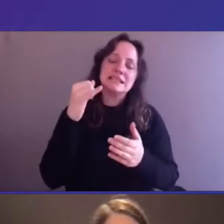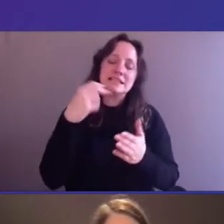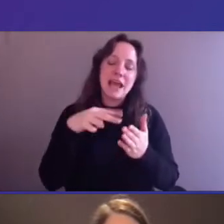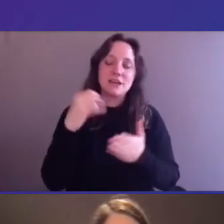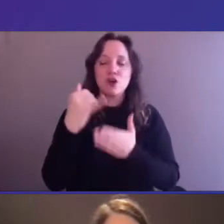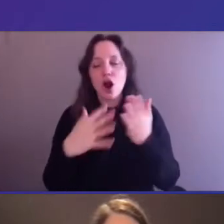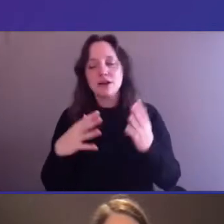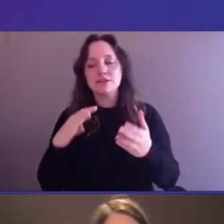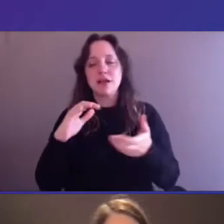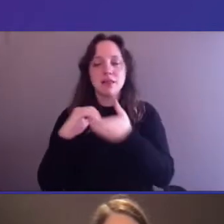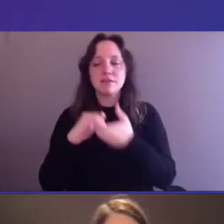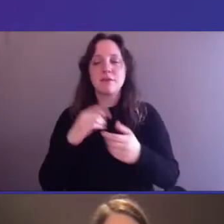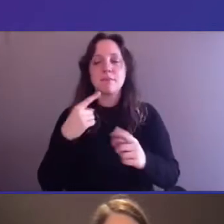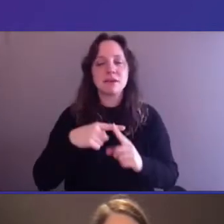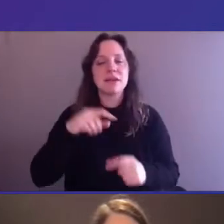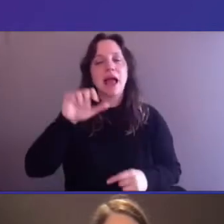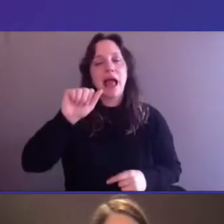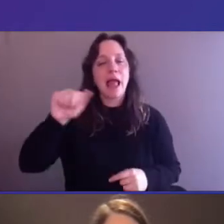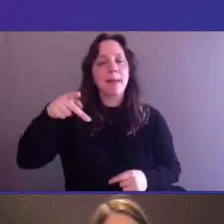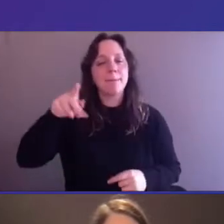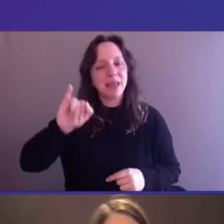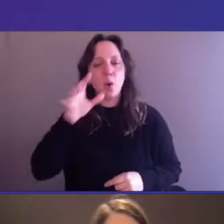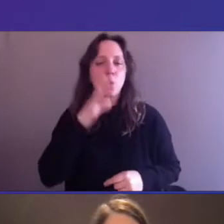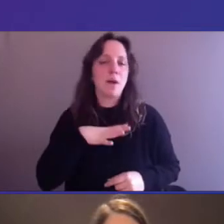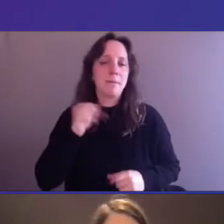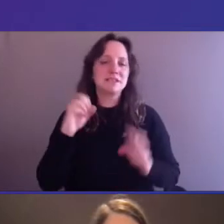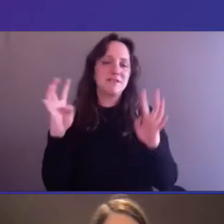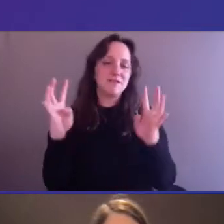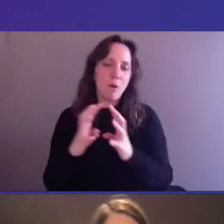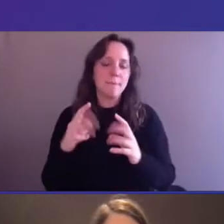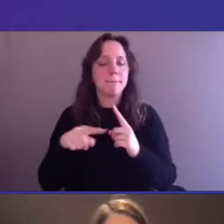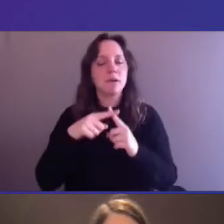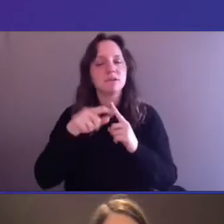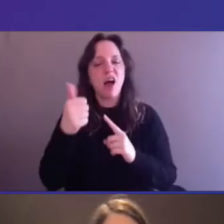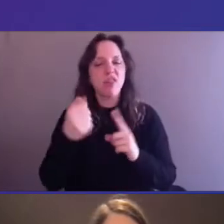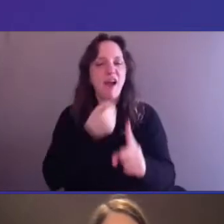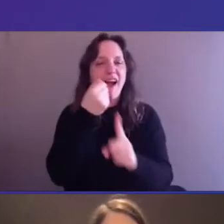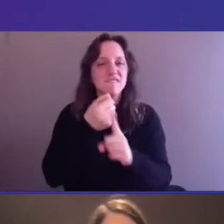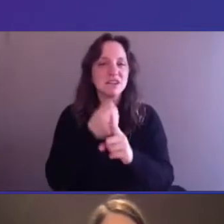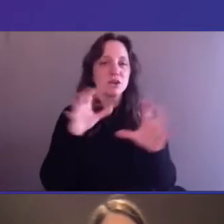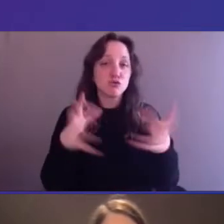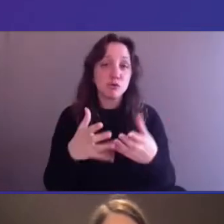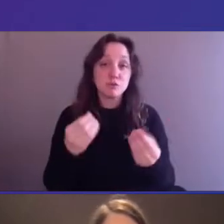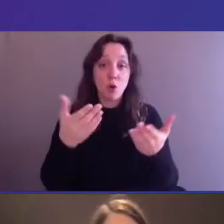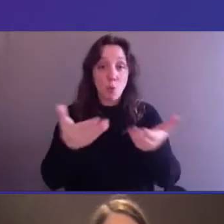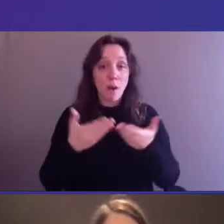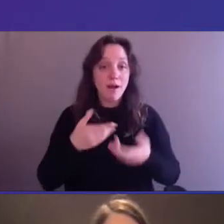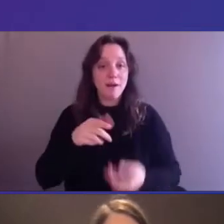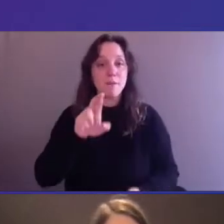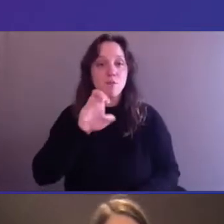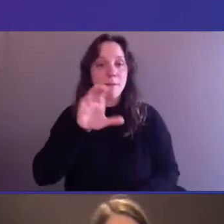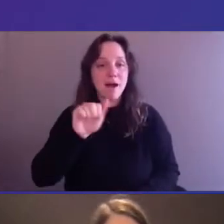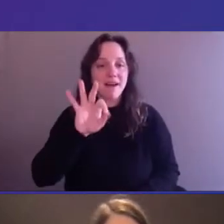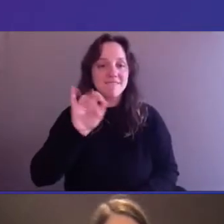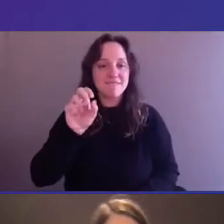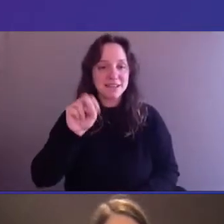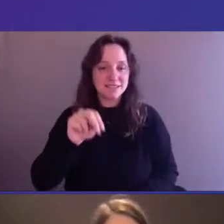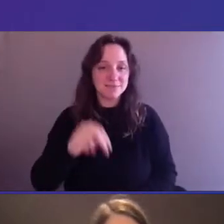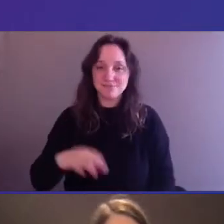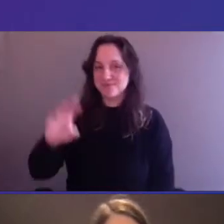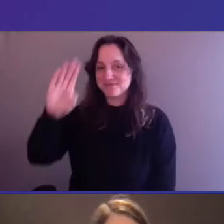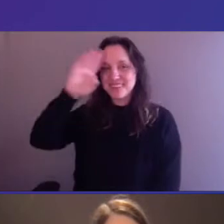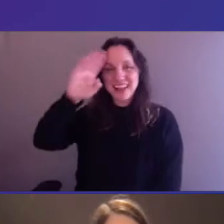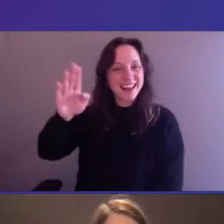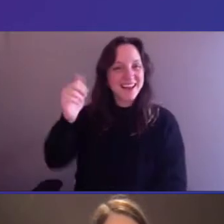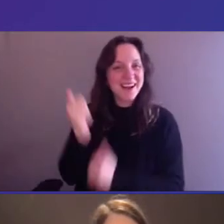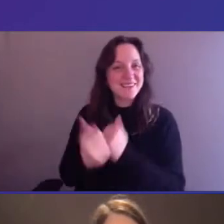Asian Pacific American Women's Forum, and other advocacy groups. Please welcome Rebecca Fitton. Hello,